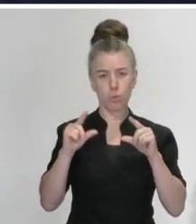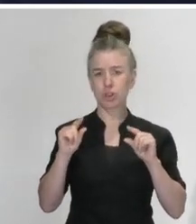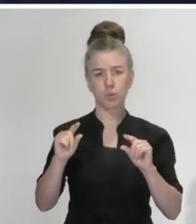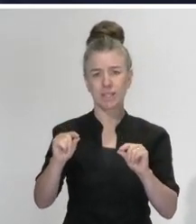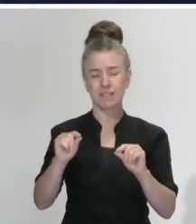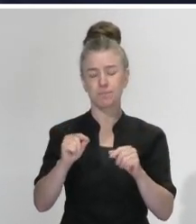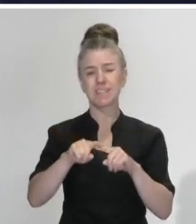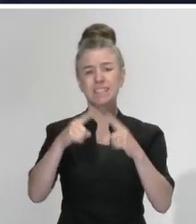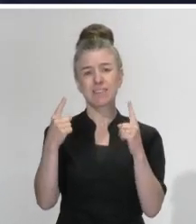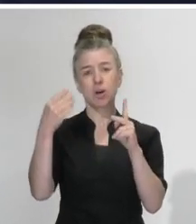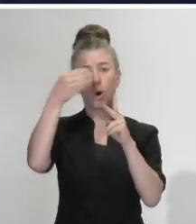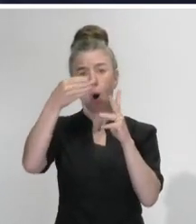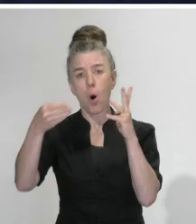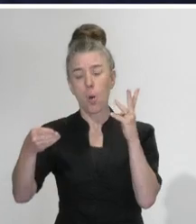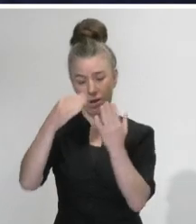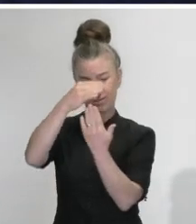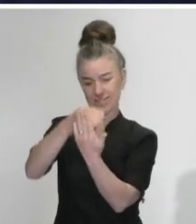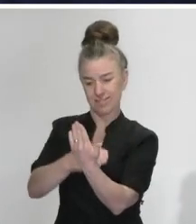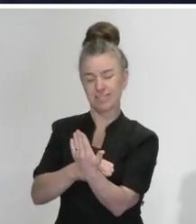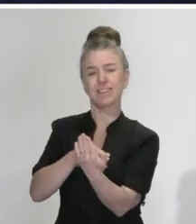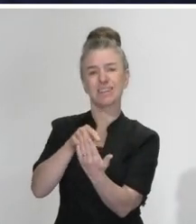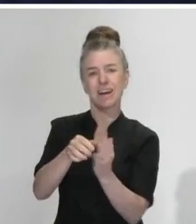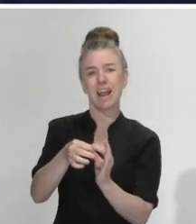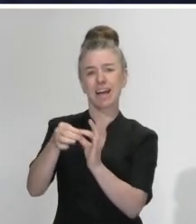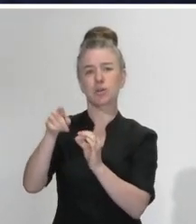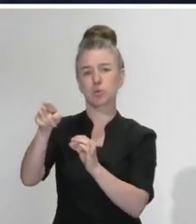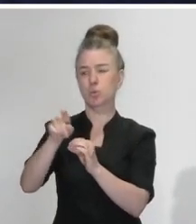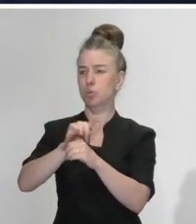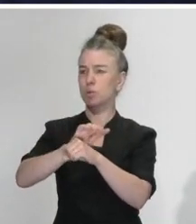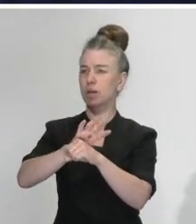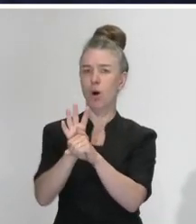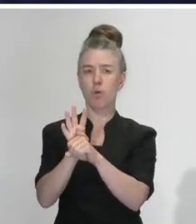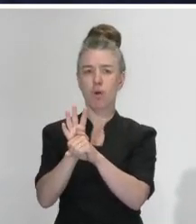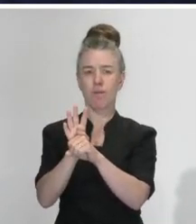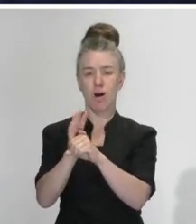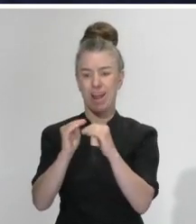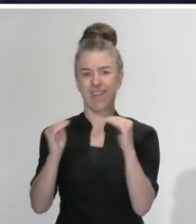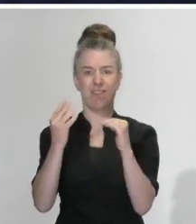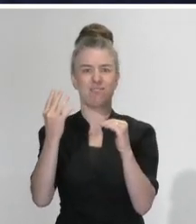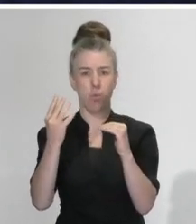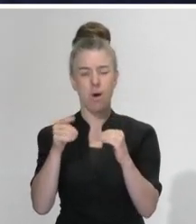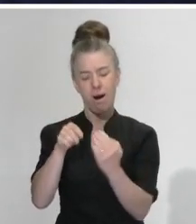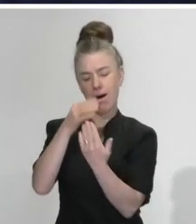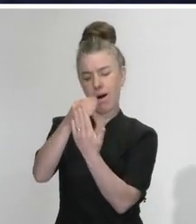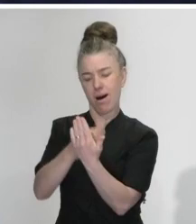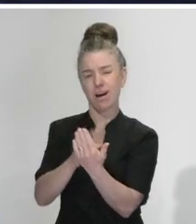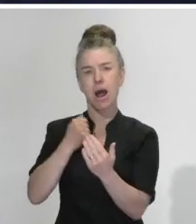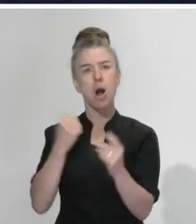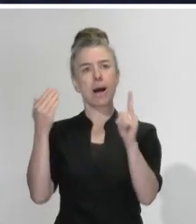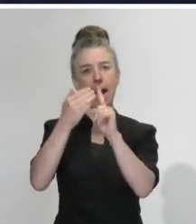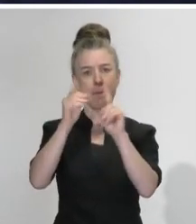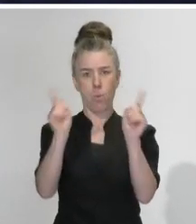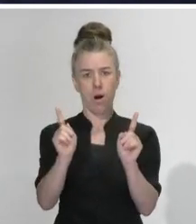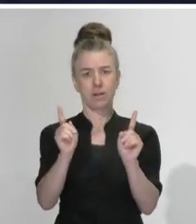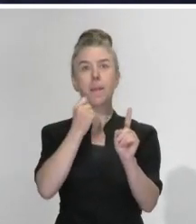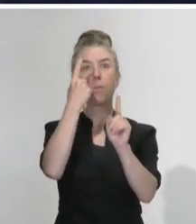and tasks in the action plan give effect to the COVID-19 Alert Level 4. They set out what our overall mission is,